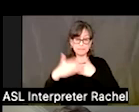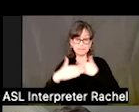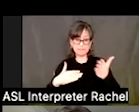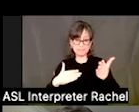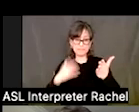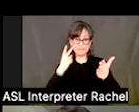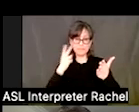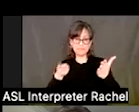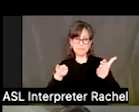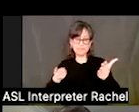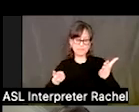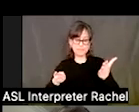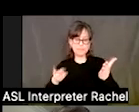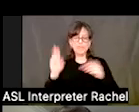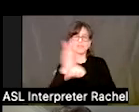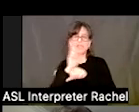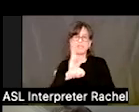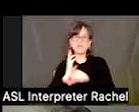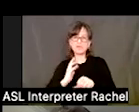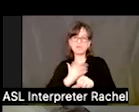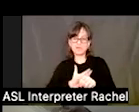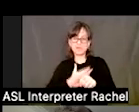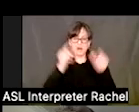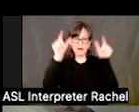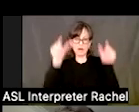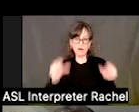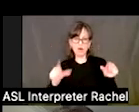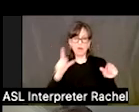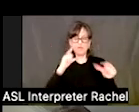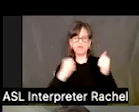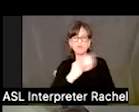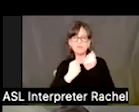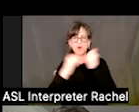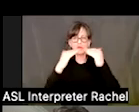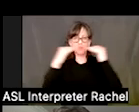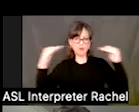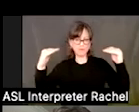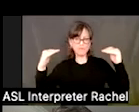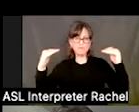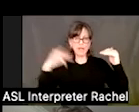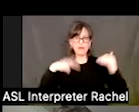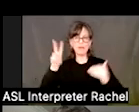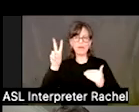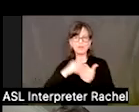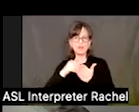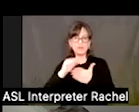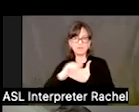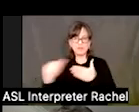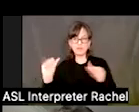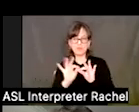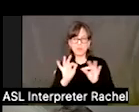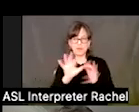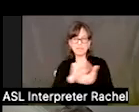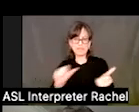So they used our column caps to support the roof. There was about $2 million in damage, and it was